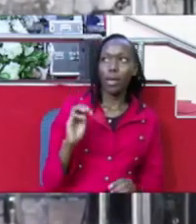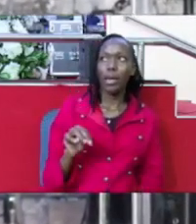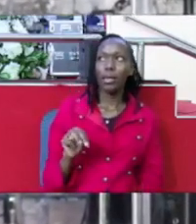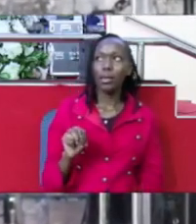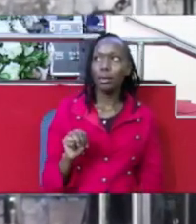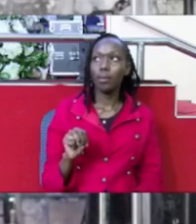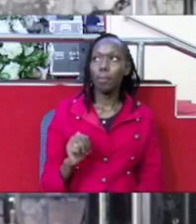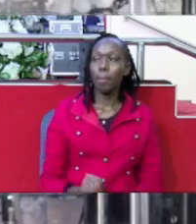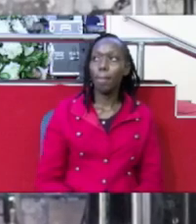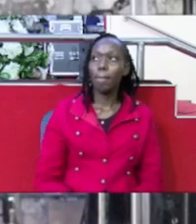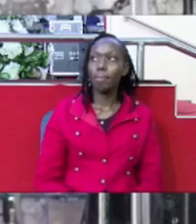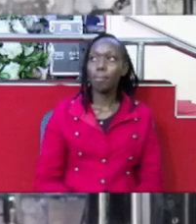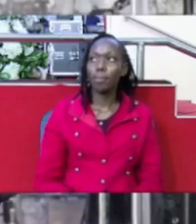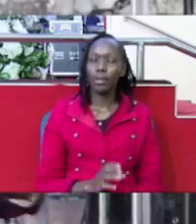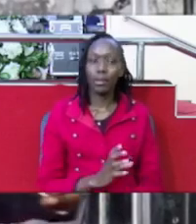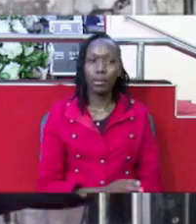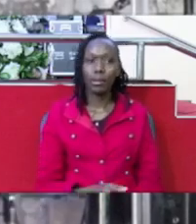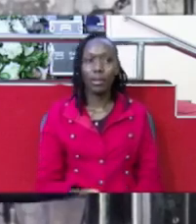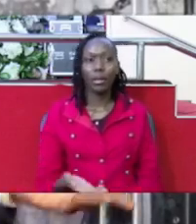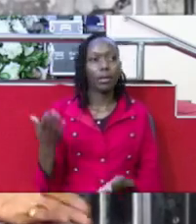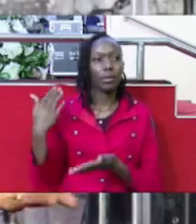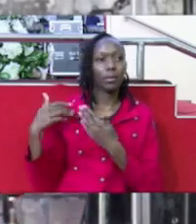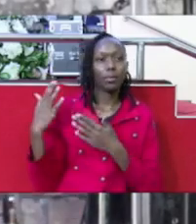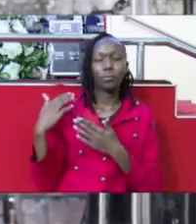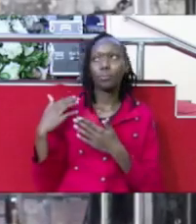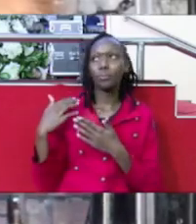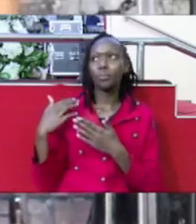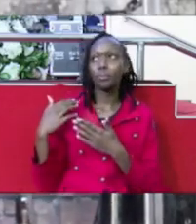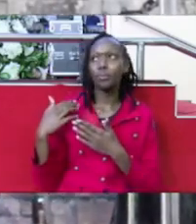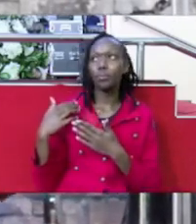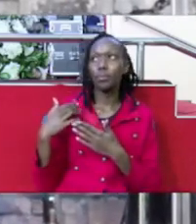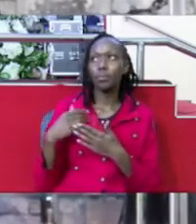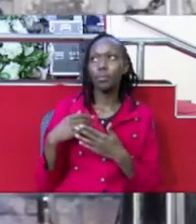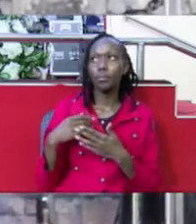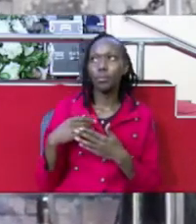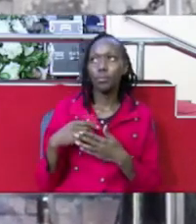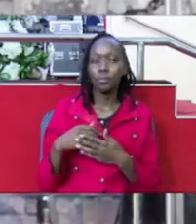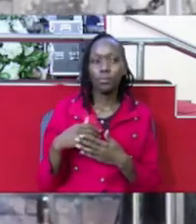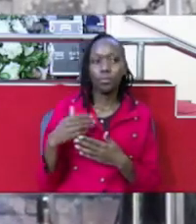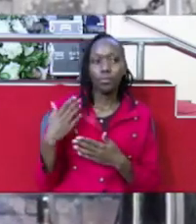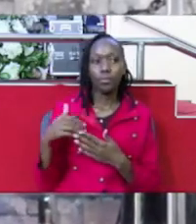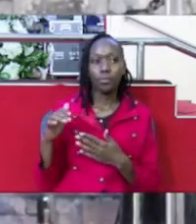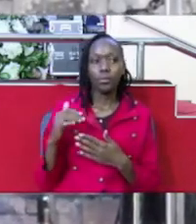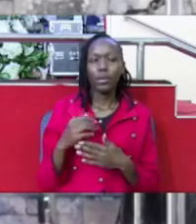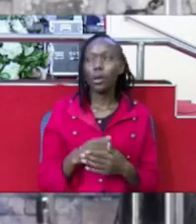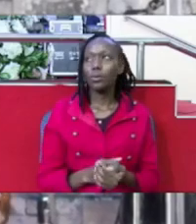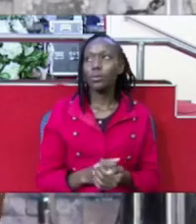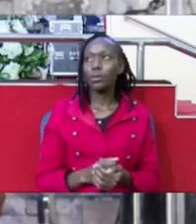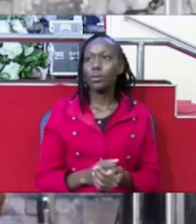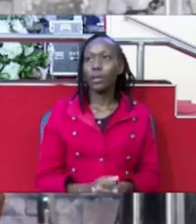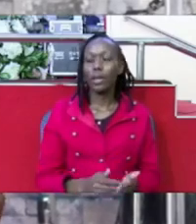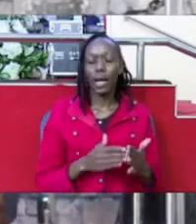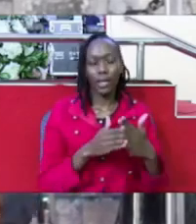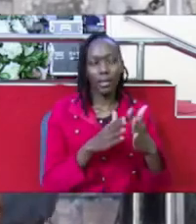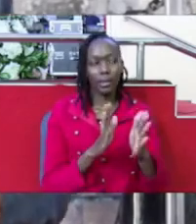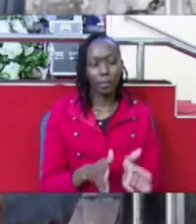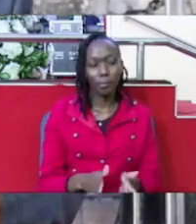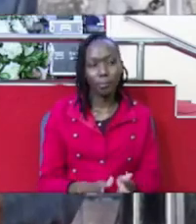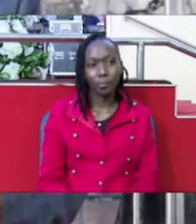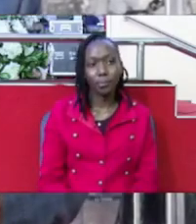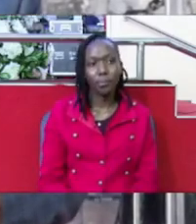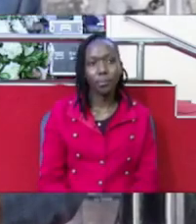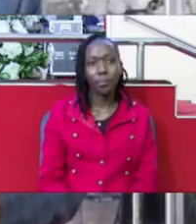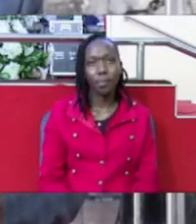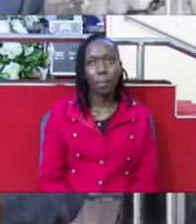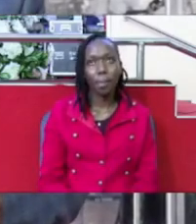Yes, and by then even the late General Ogola was the patron. Na wakati ule aliye General